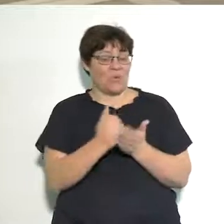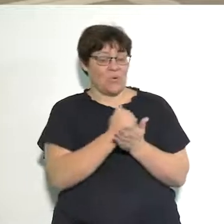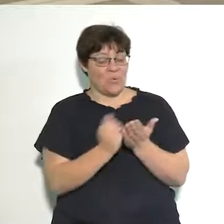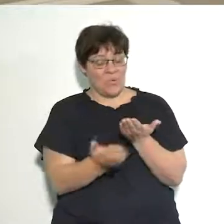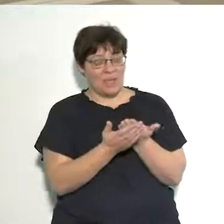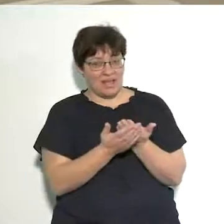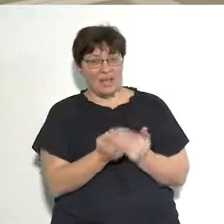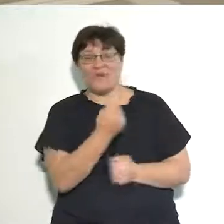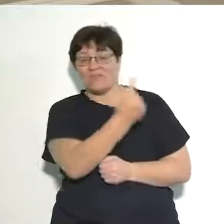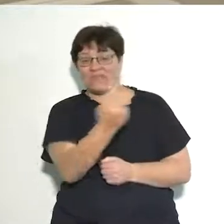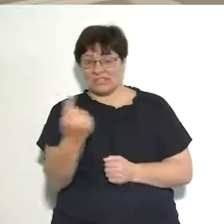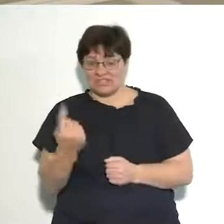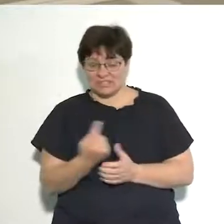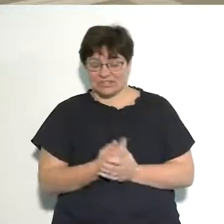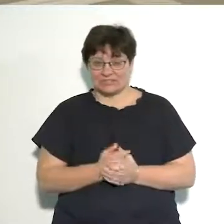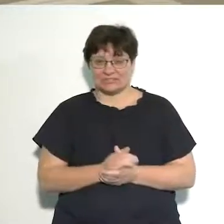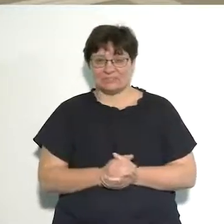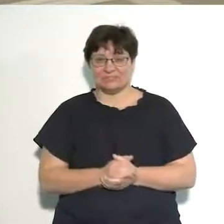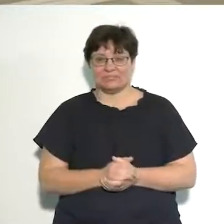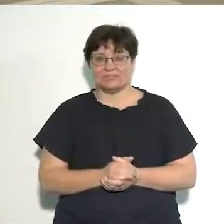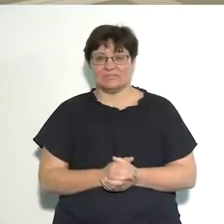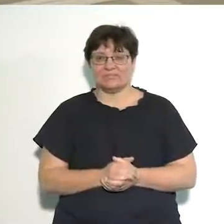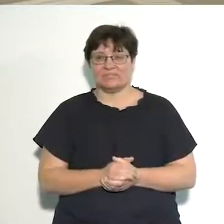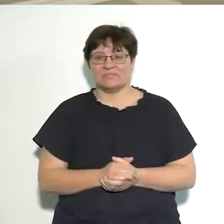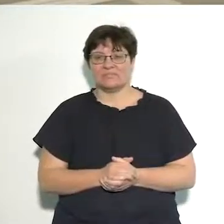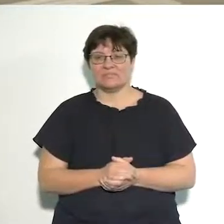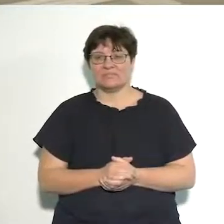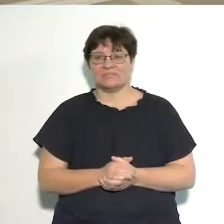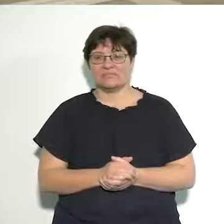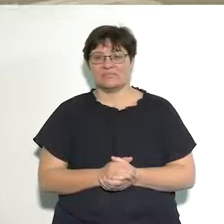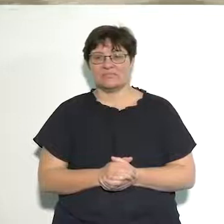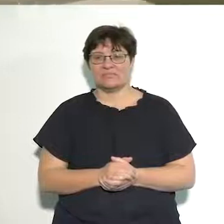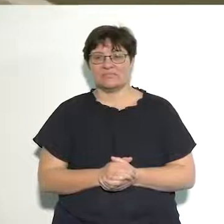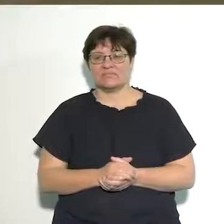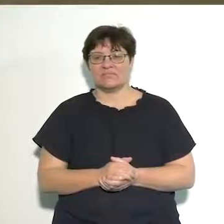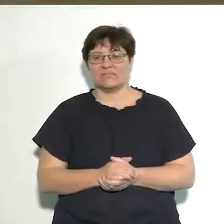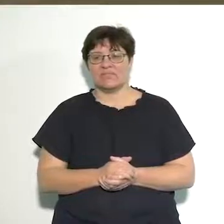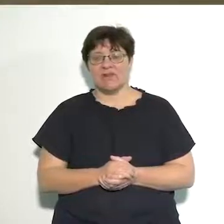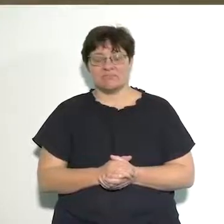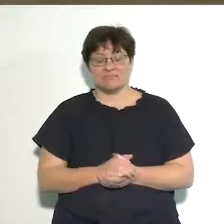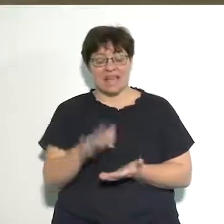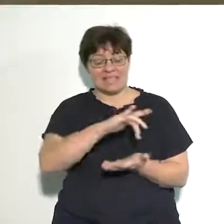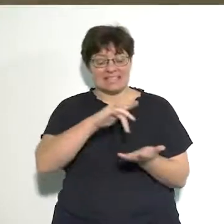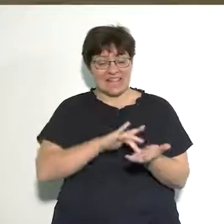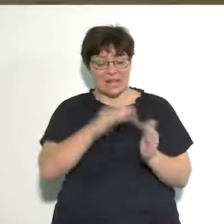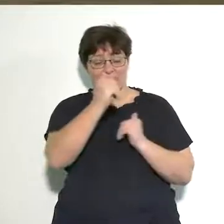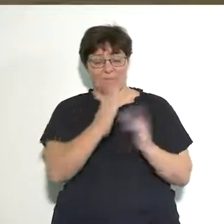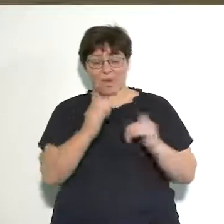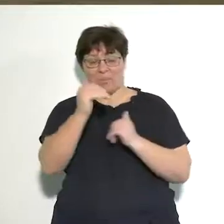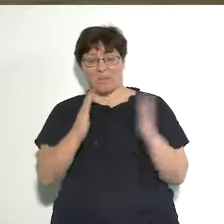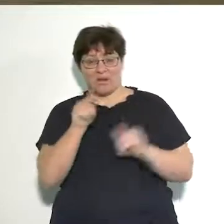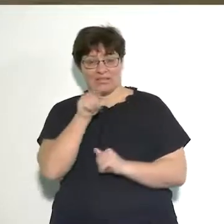the back of each matchbox and stick them in the center of